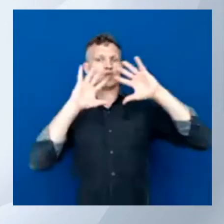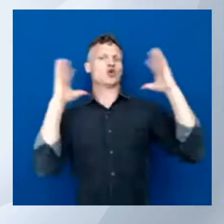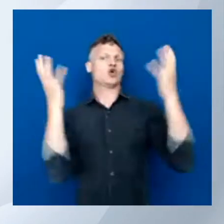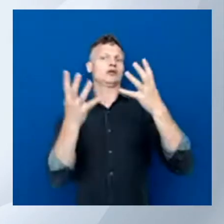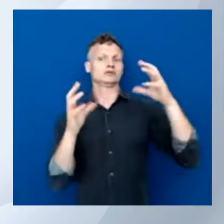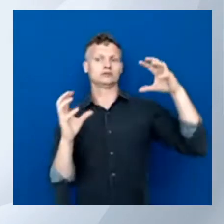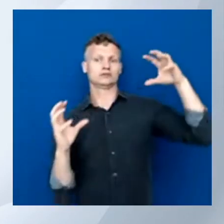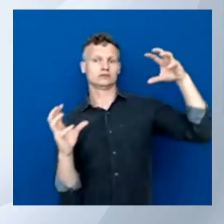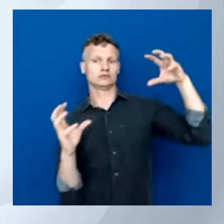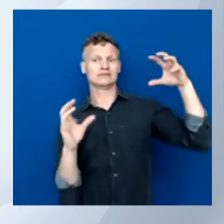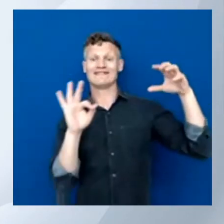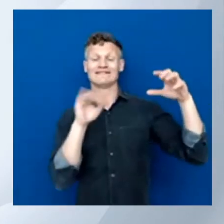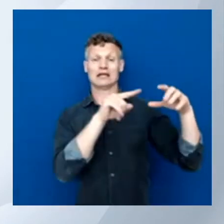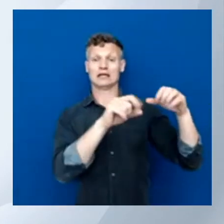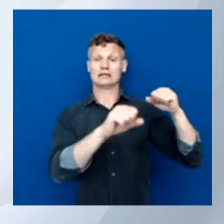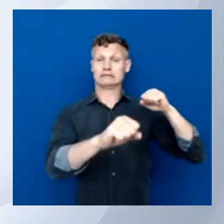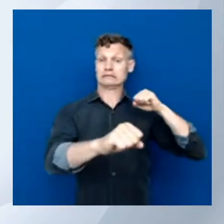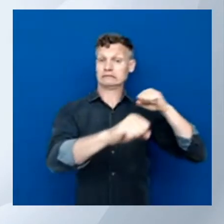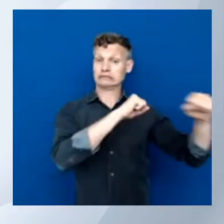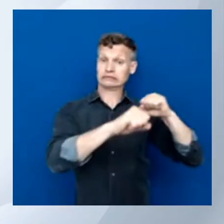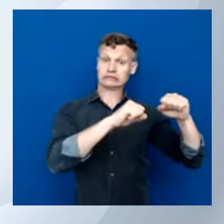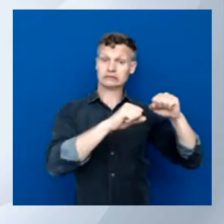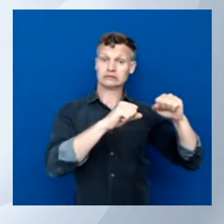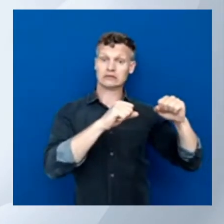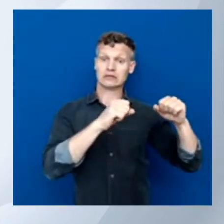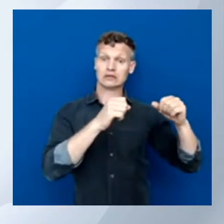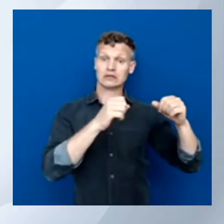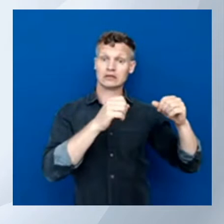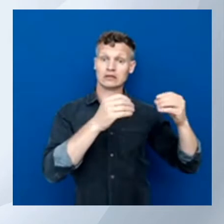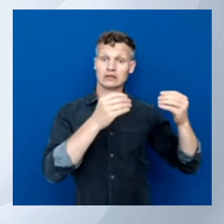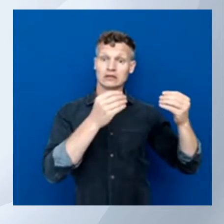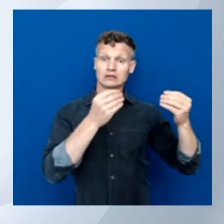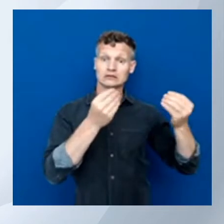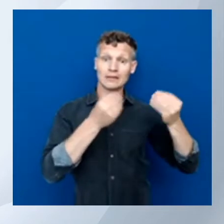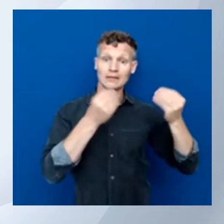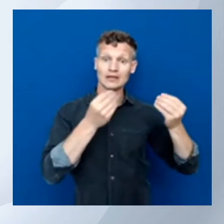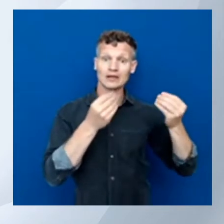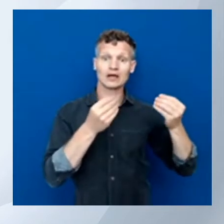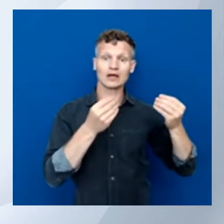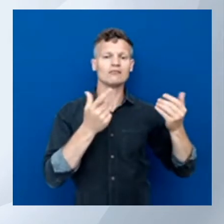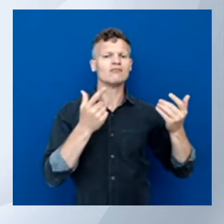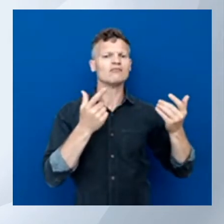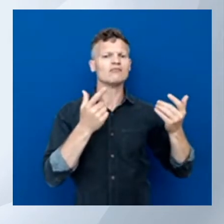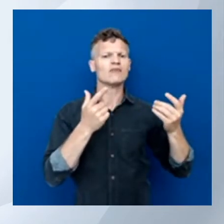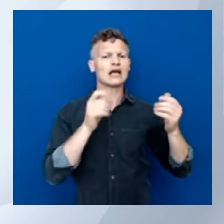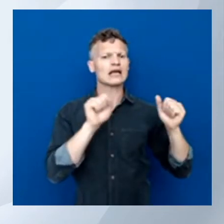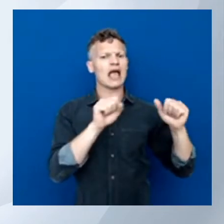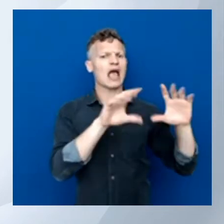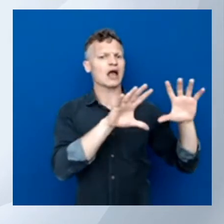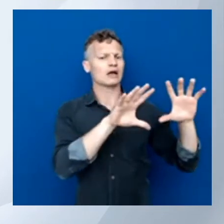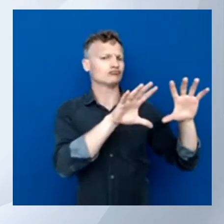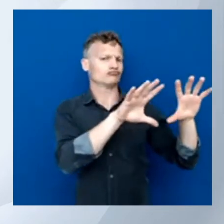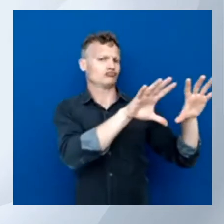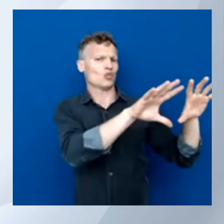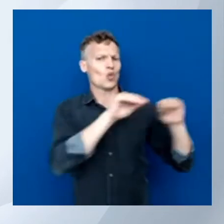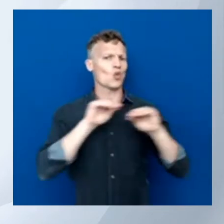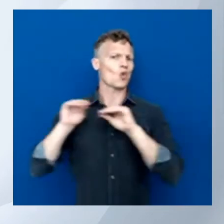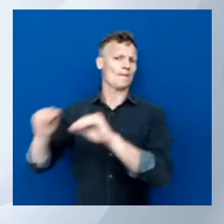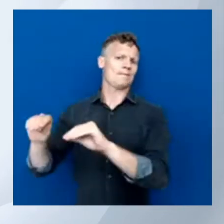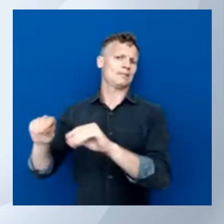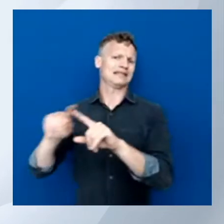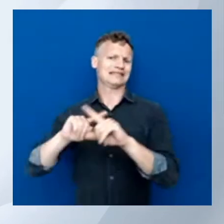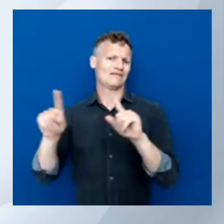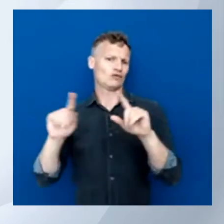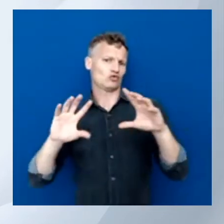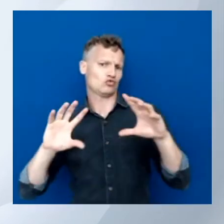could move traffic over to that other region. Similarly, it would hopefully be in a